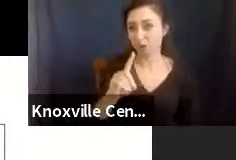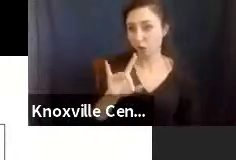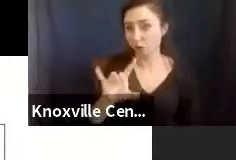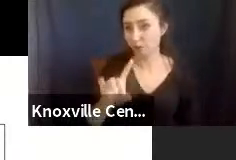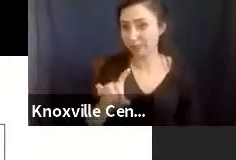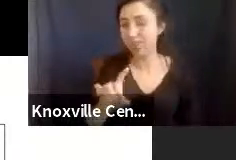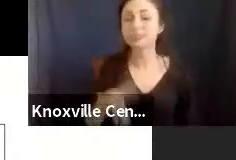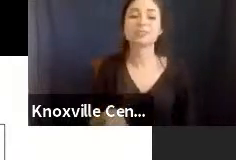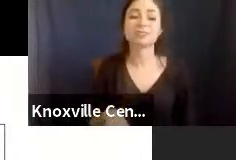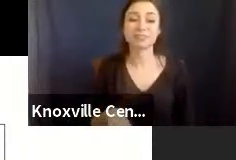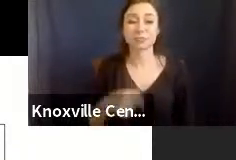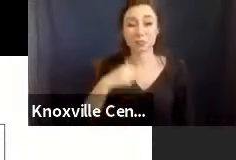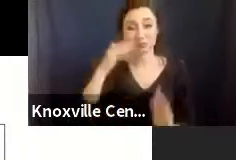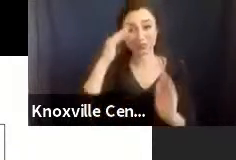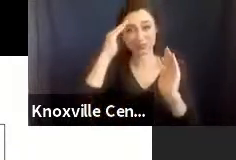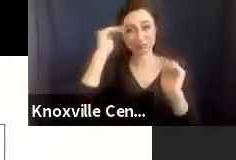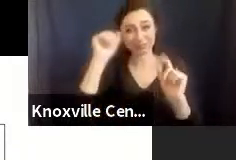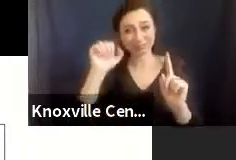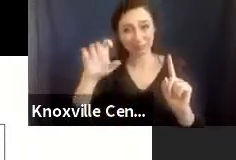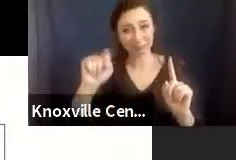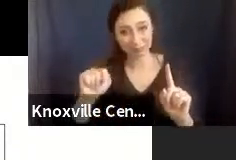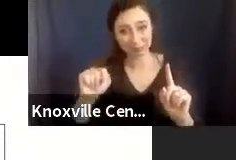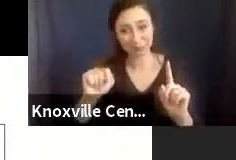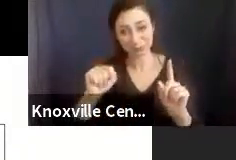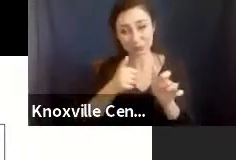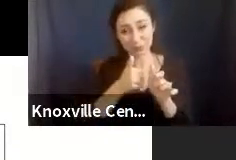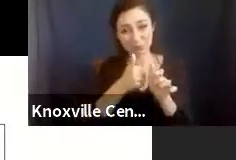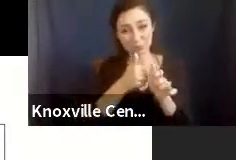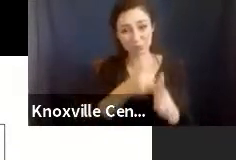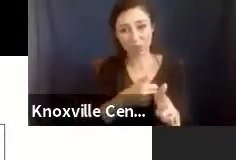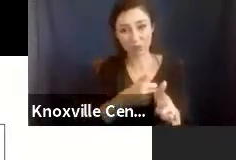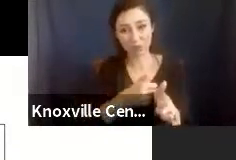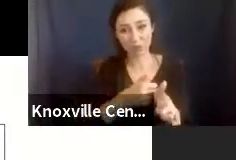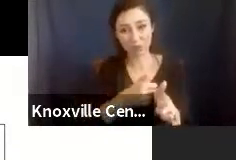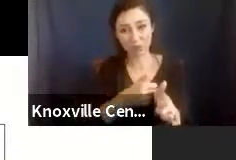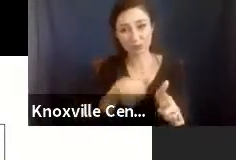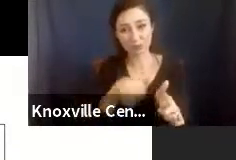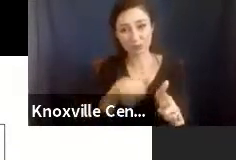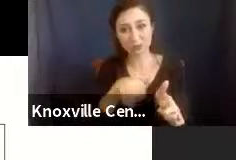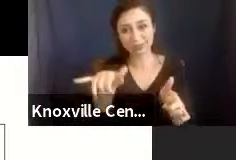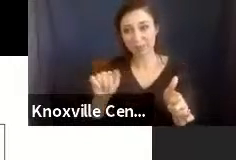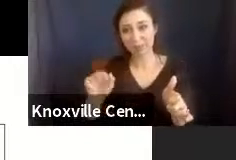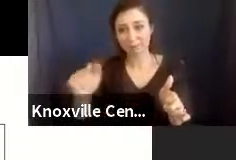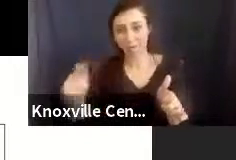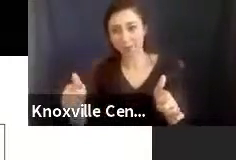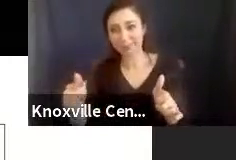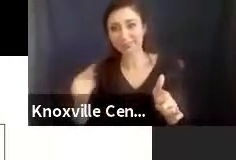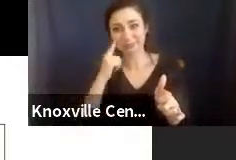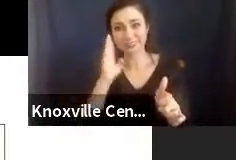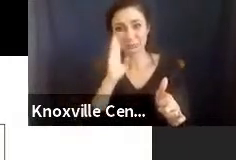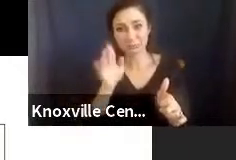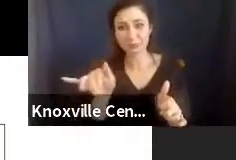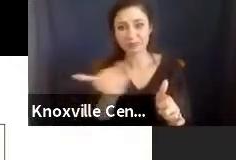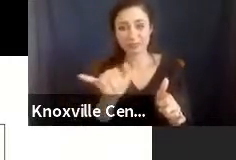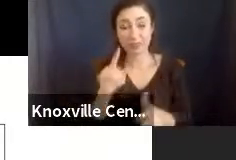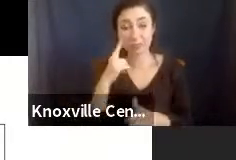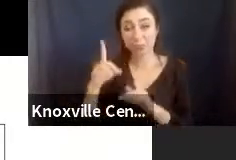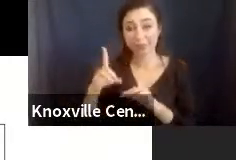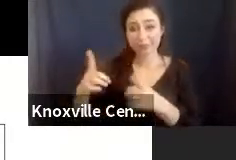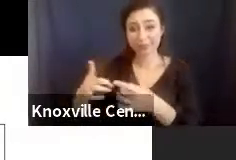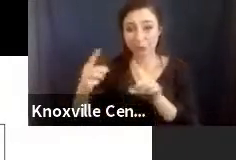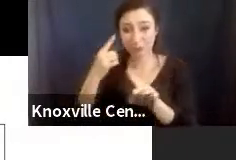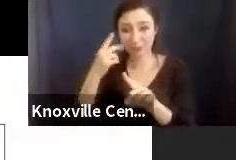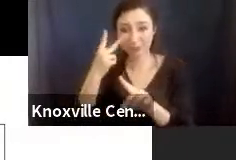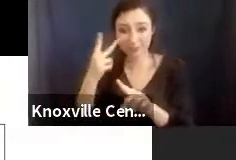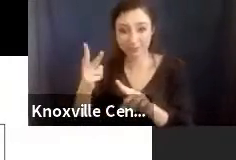expect September, it's early, but to track is probably similar to July and August. In the district at the bottom, you